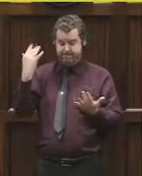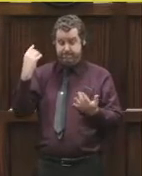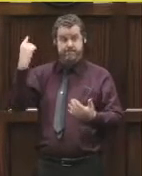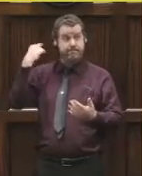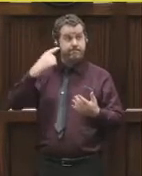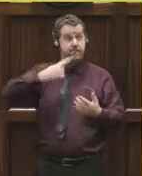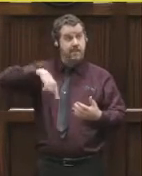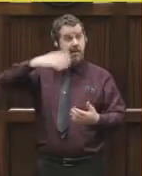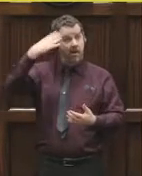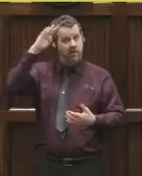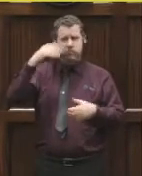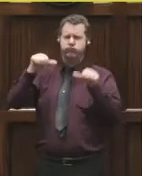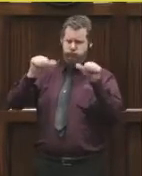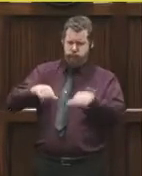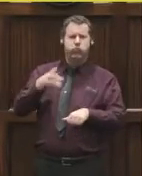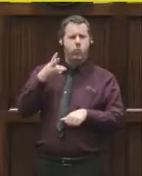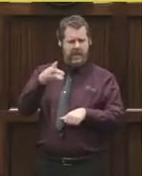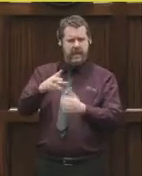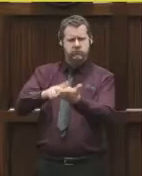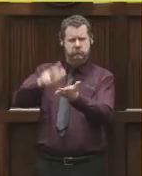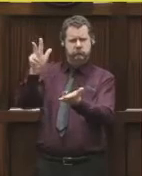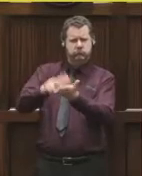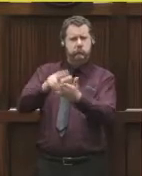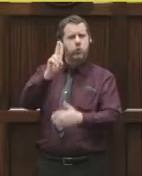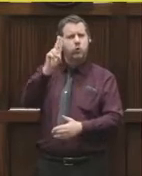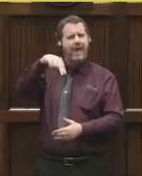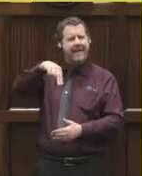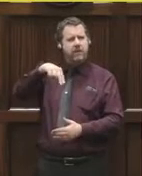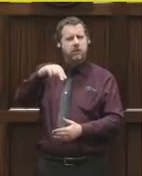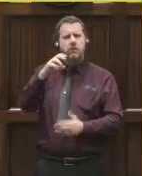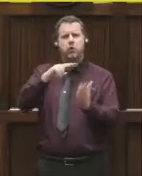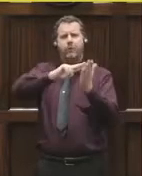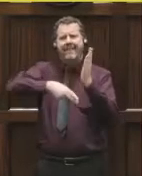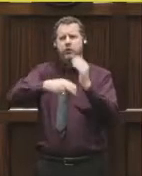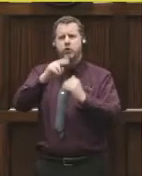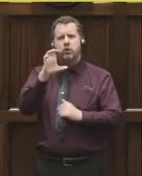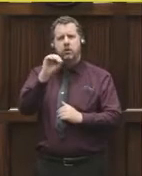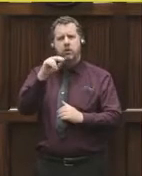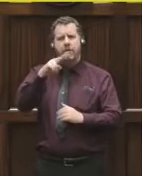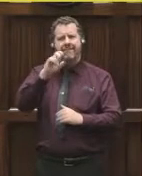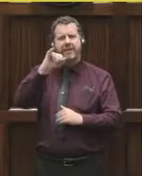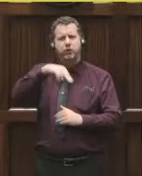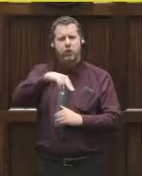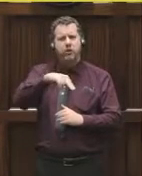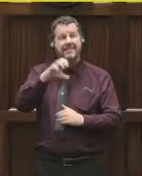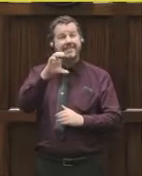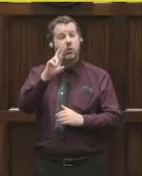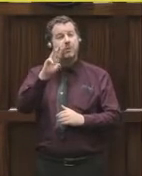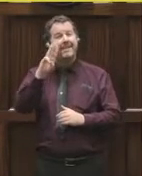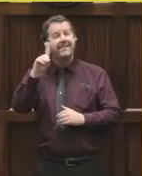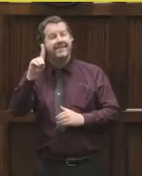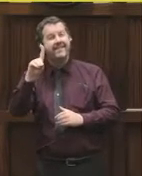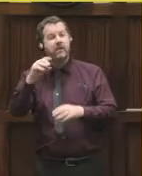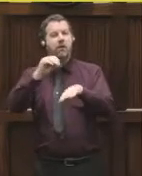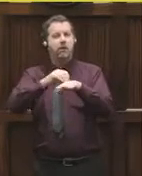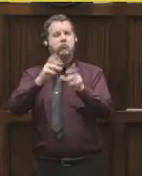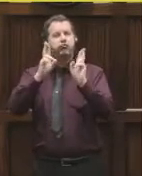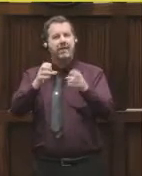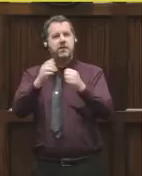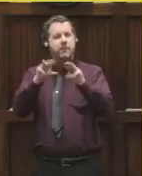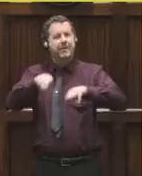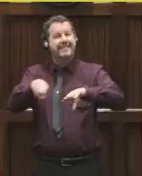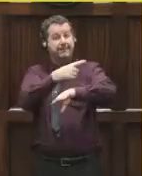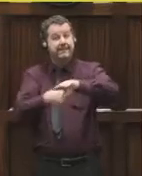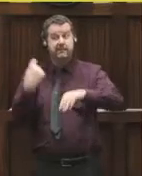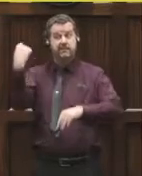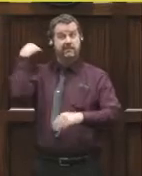agreeing to ratify the UN Convention on the UN Convention for the Rights of People with Disabilities,